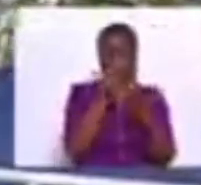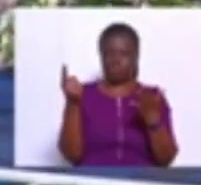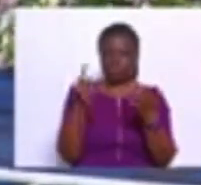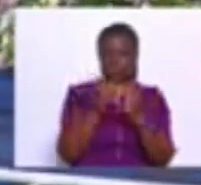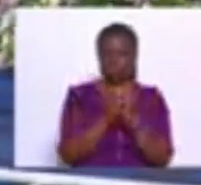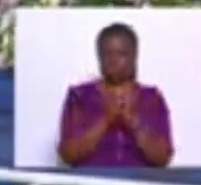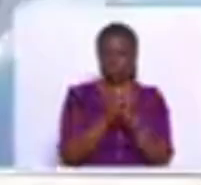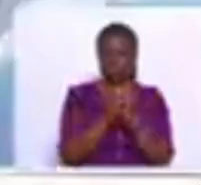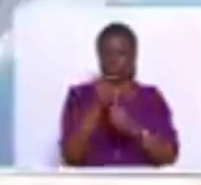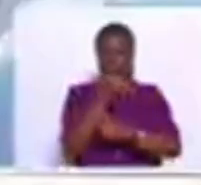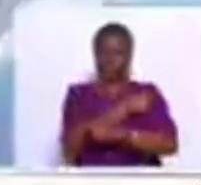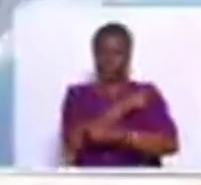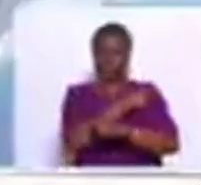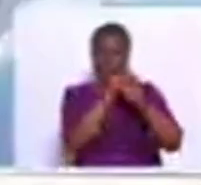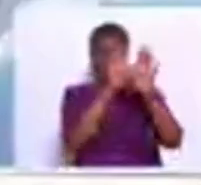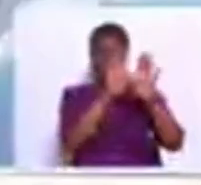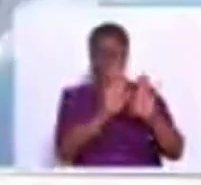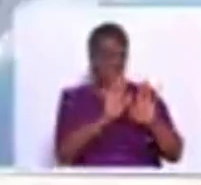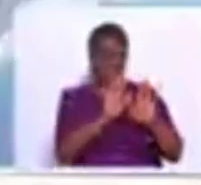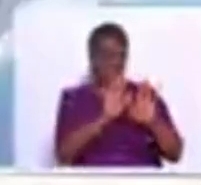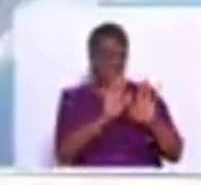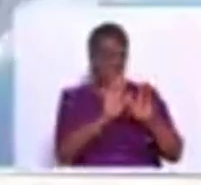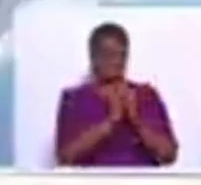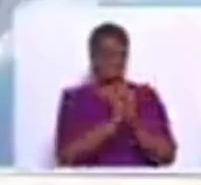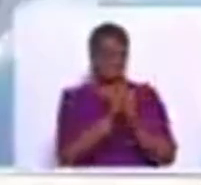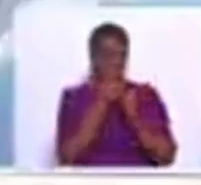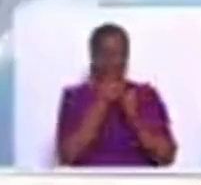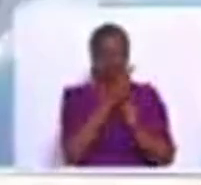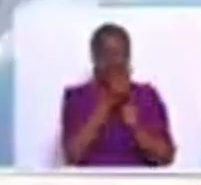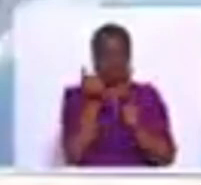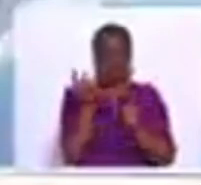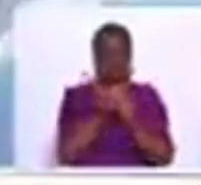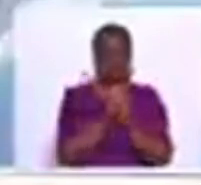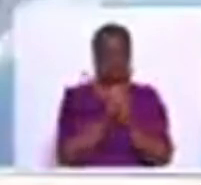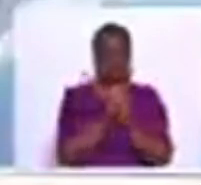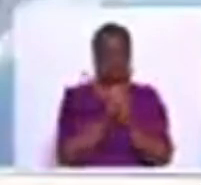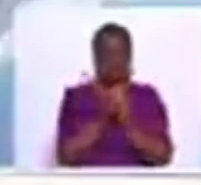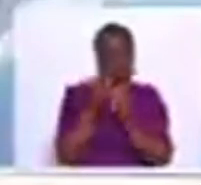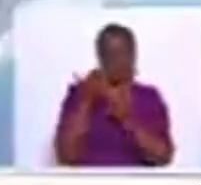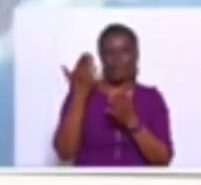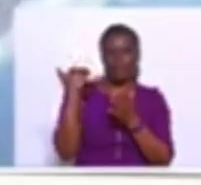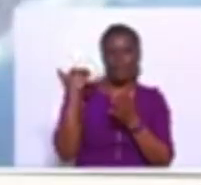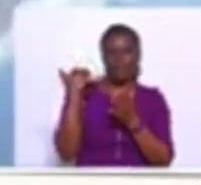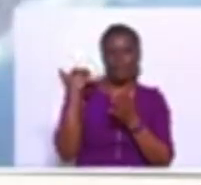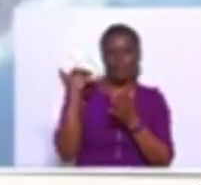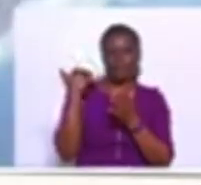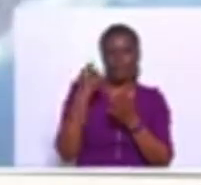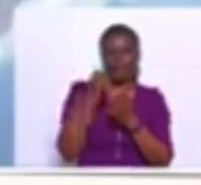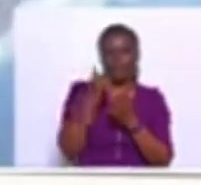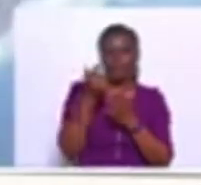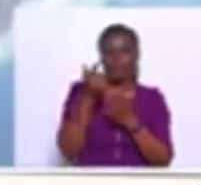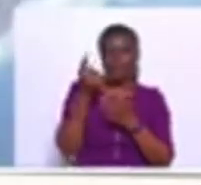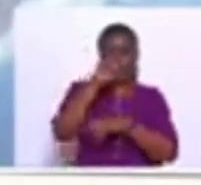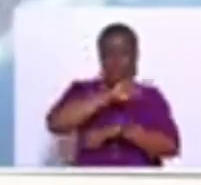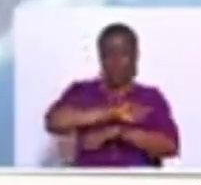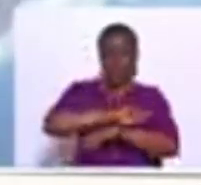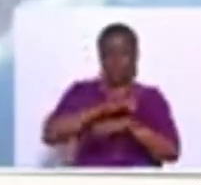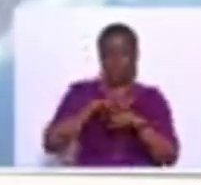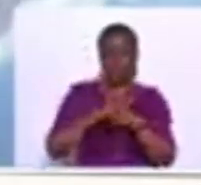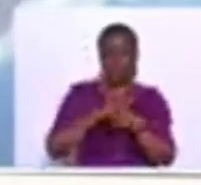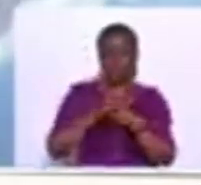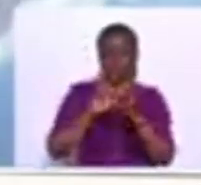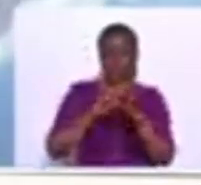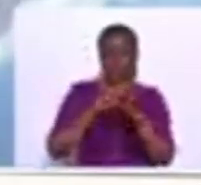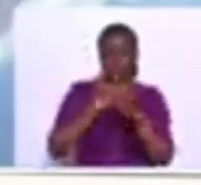some treatment. I've told you over the past few days that, look, you can reverse type 2